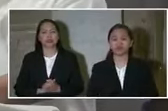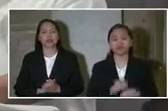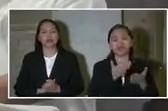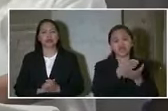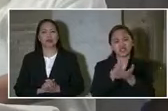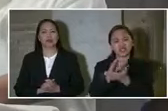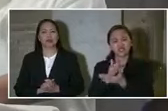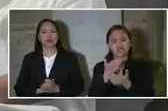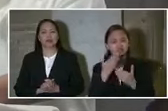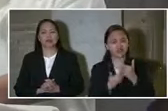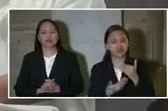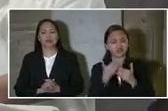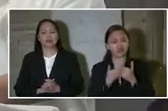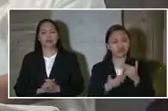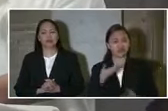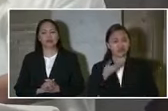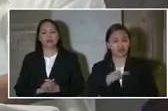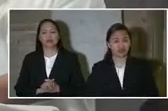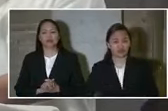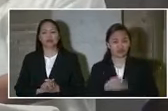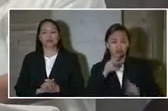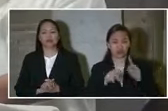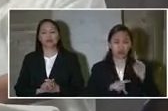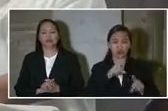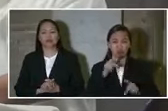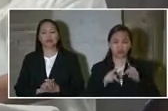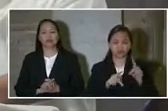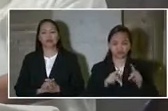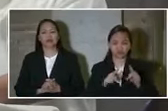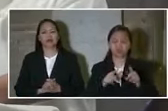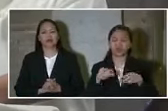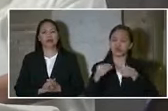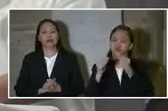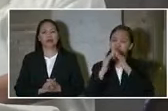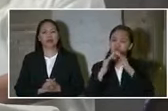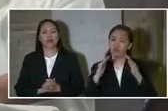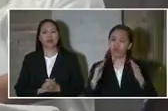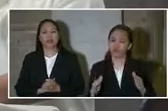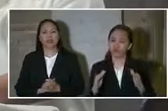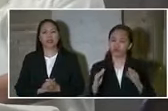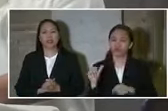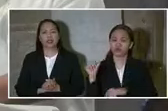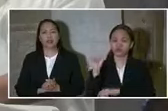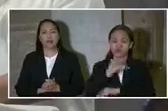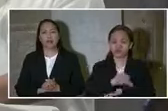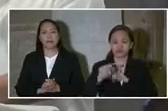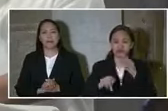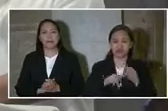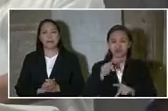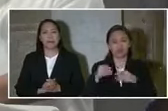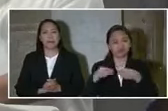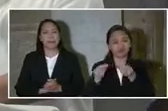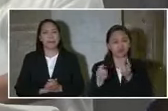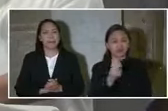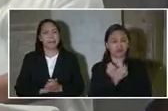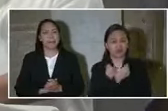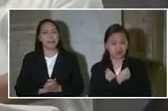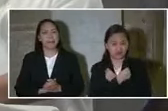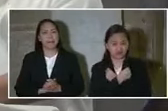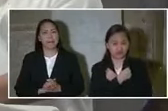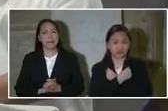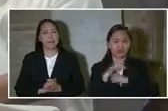share your bread with the hungry, shelter the oppressed and the homeless, clothe the naked when